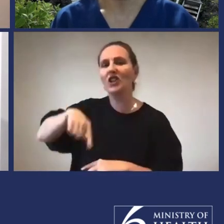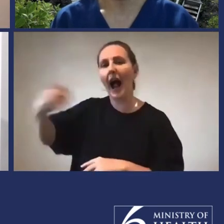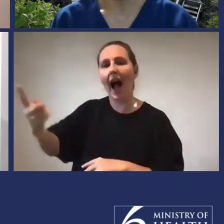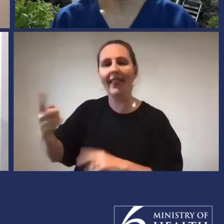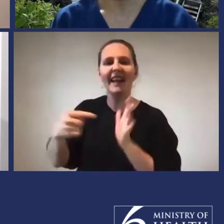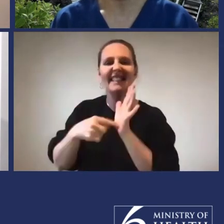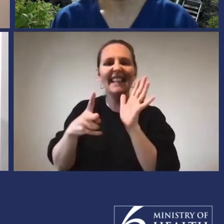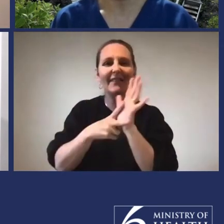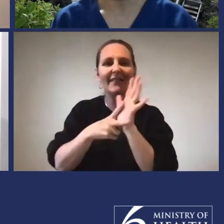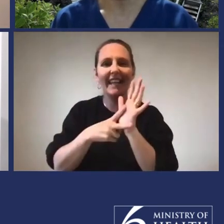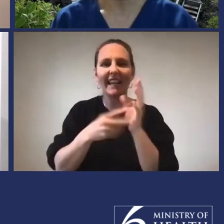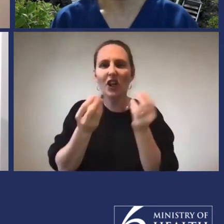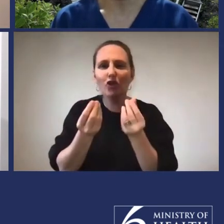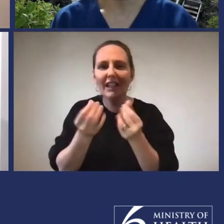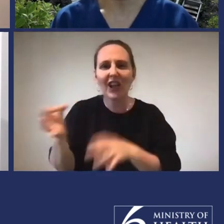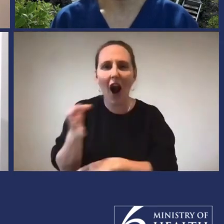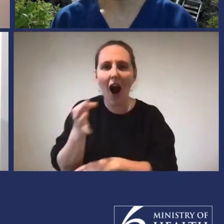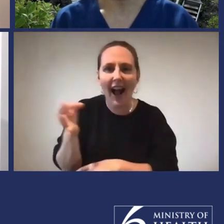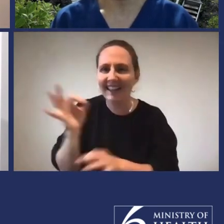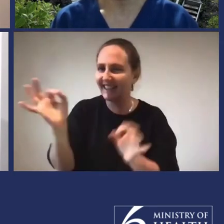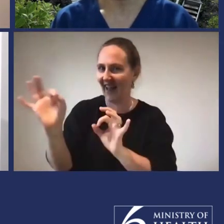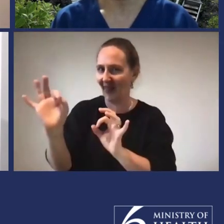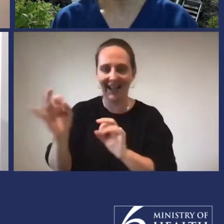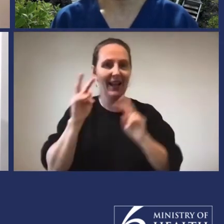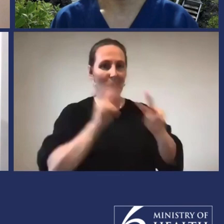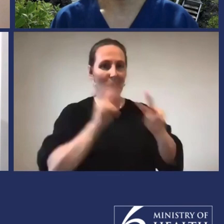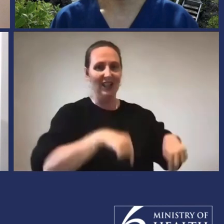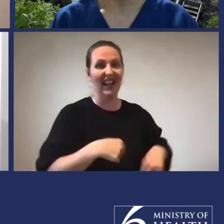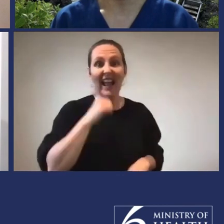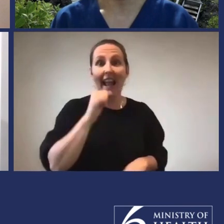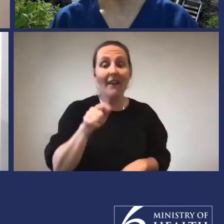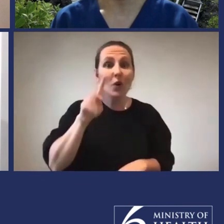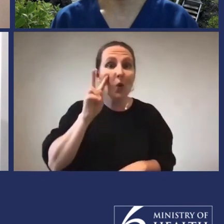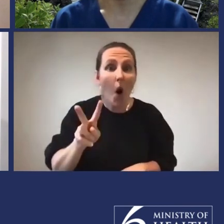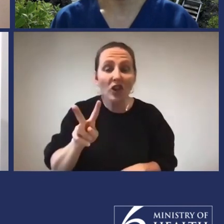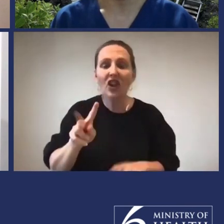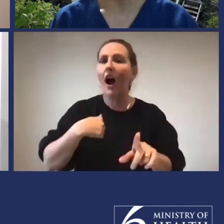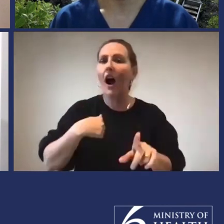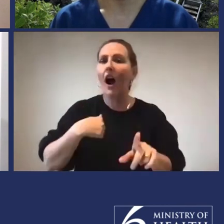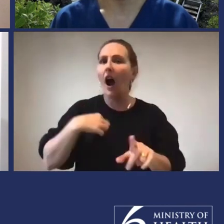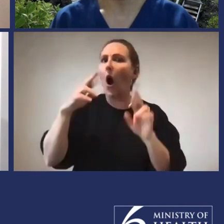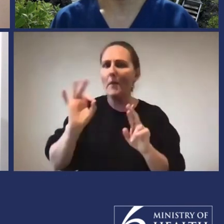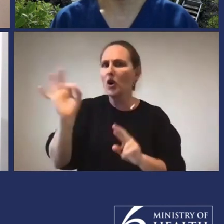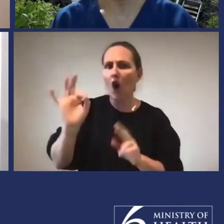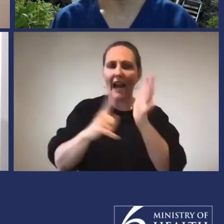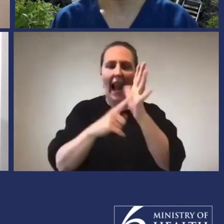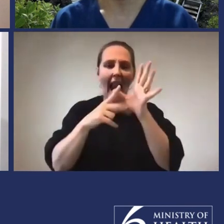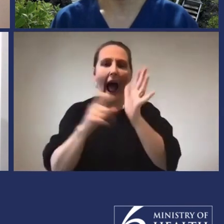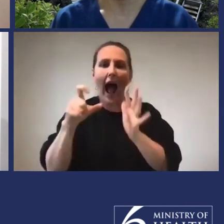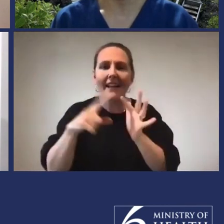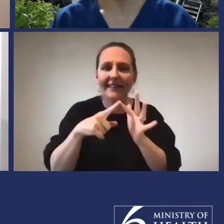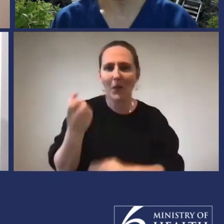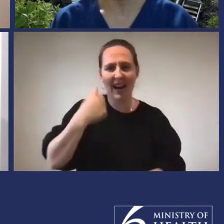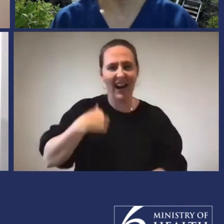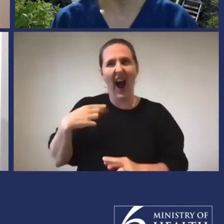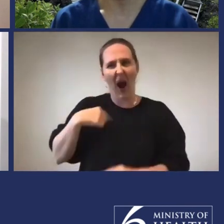watching this after the fact, I really hope that Lance didn't win. I'll be really mad if he wins after all that. But anyway, thank you for being here